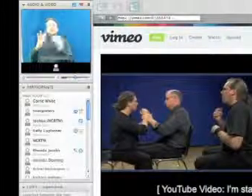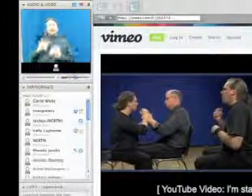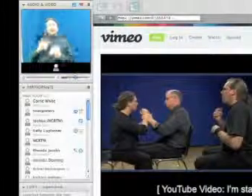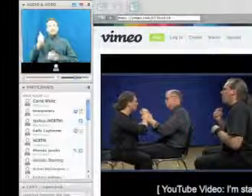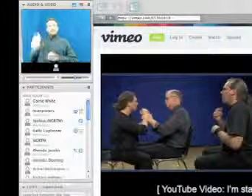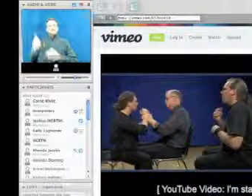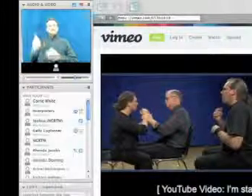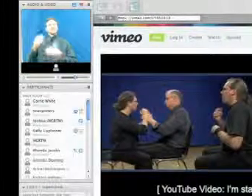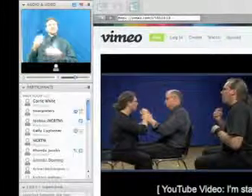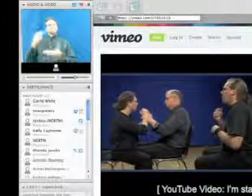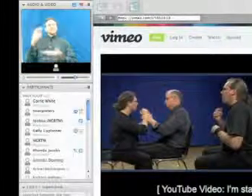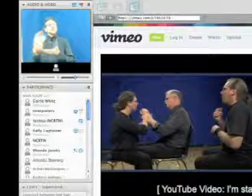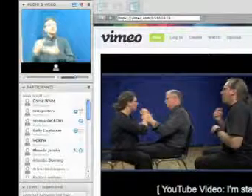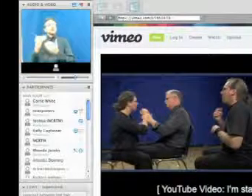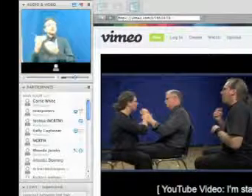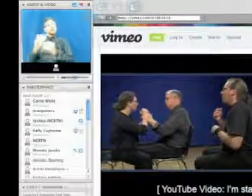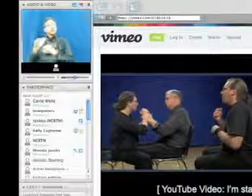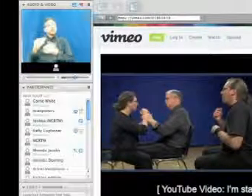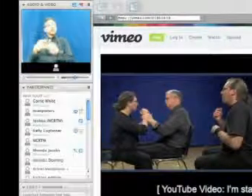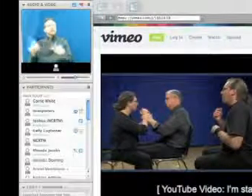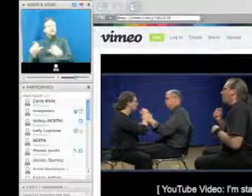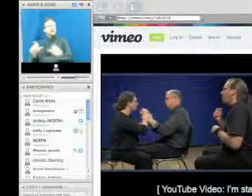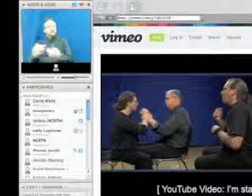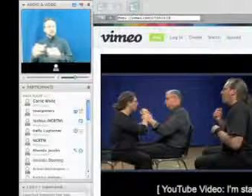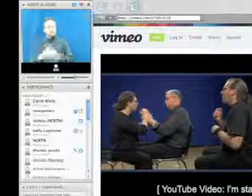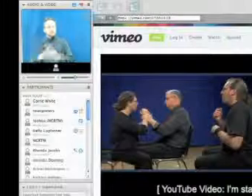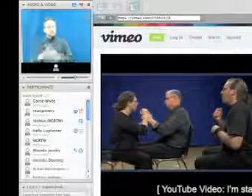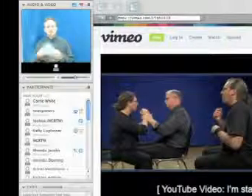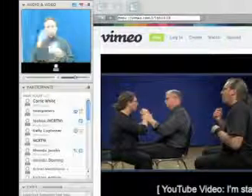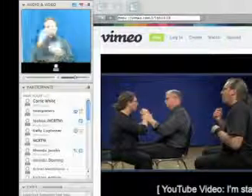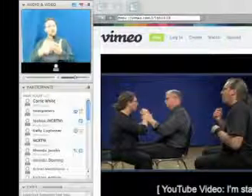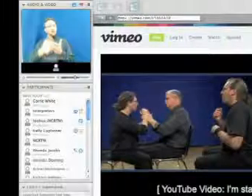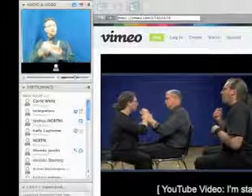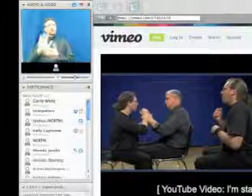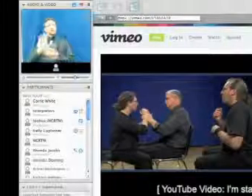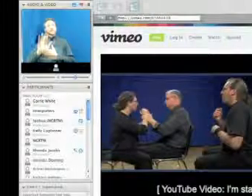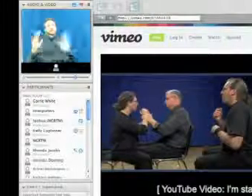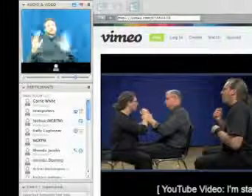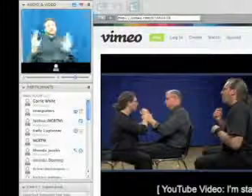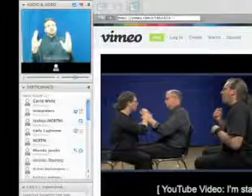The small sign space was very noticeable when seeing the contrast between the two interpreters.